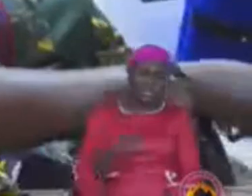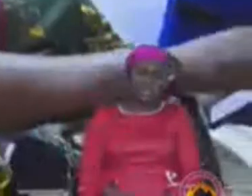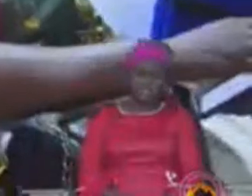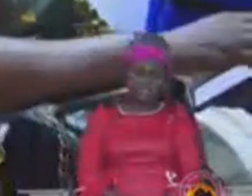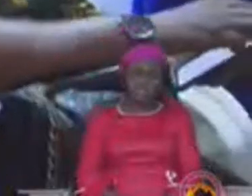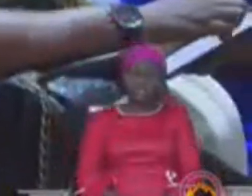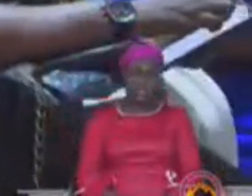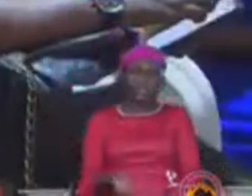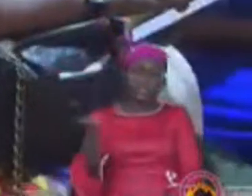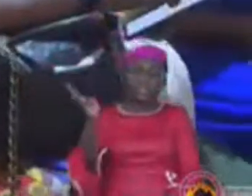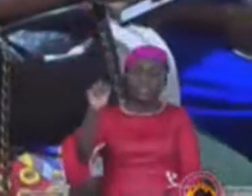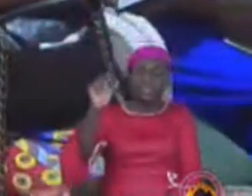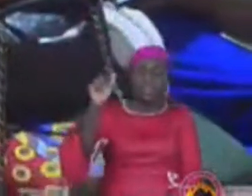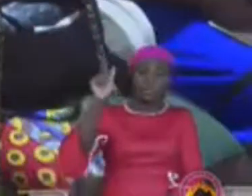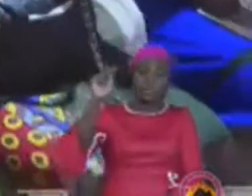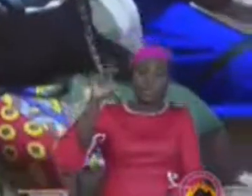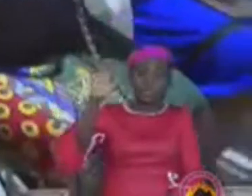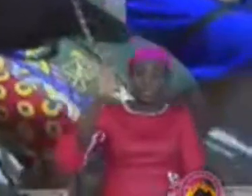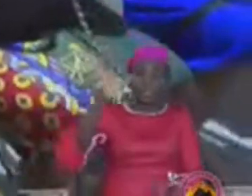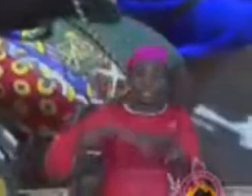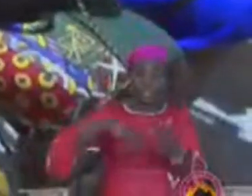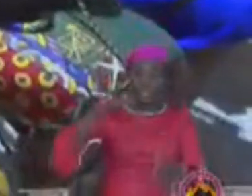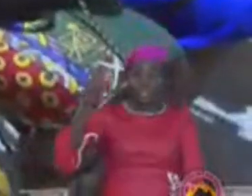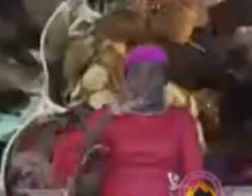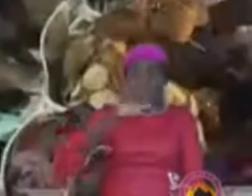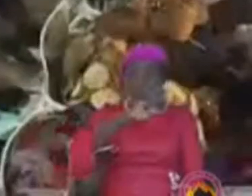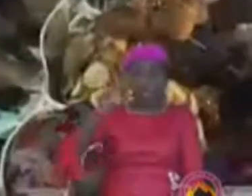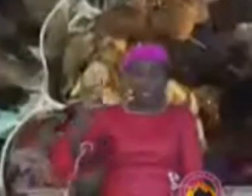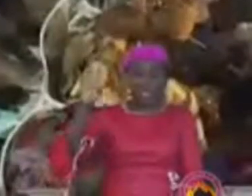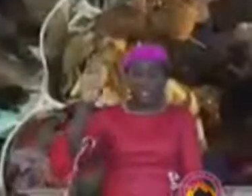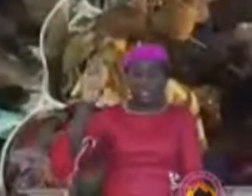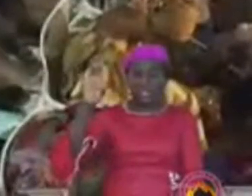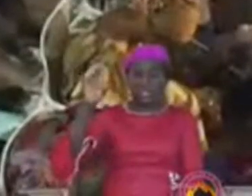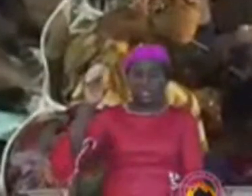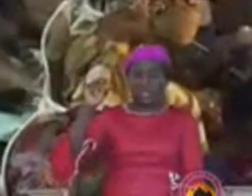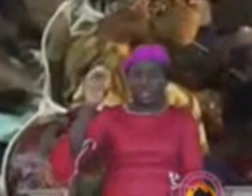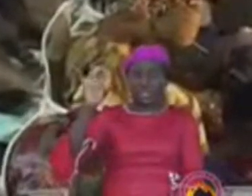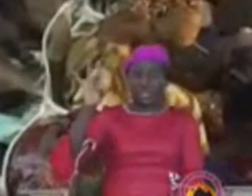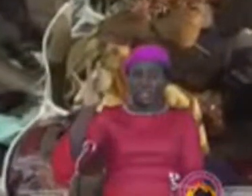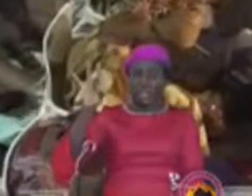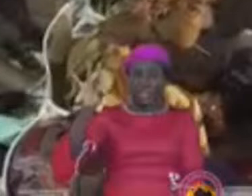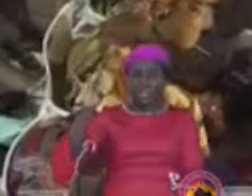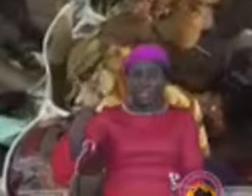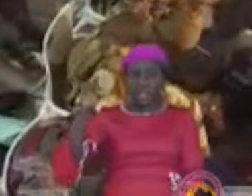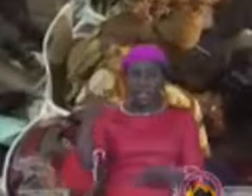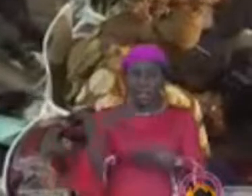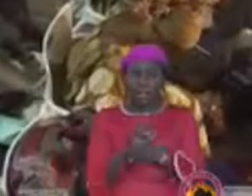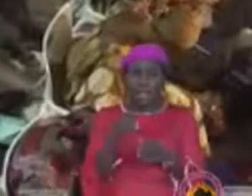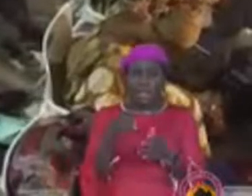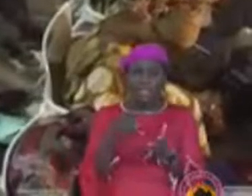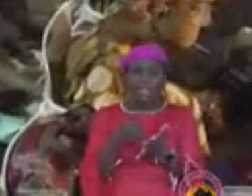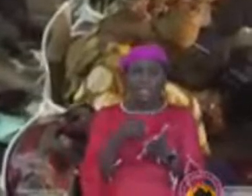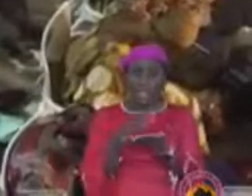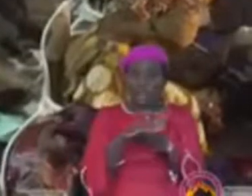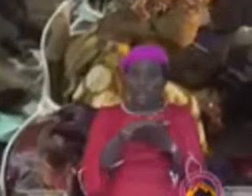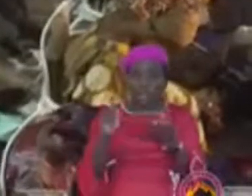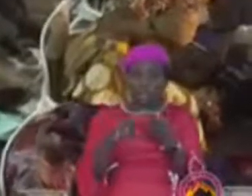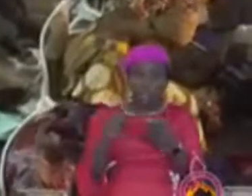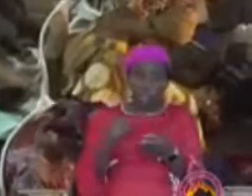Matthew 10:28. Matthew 10:28 makes it very clear to us that God can kill body, God can kill